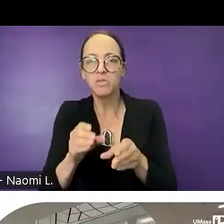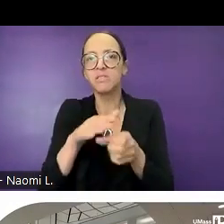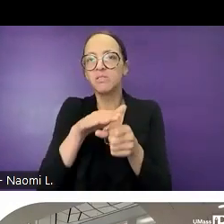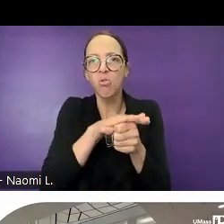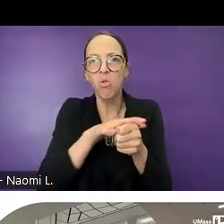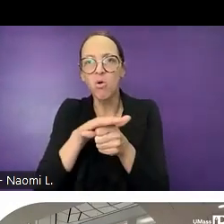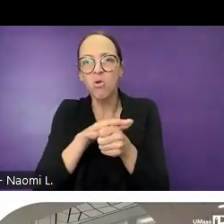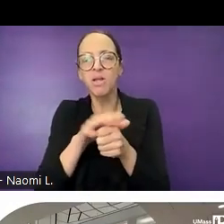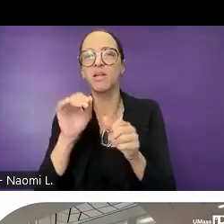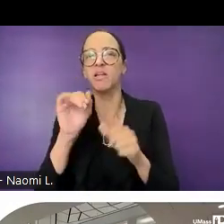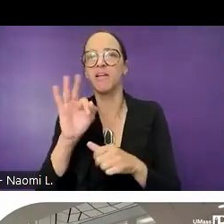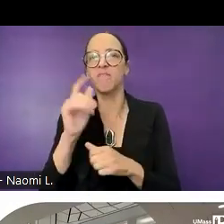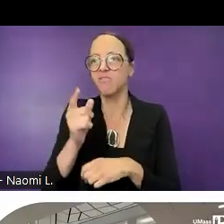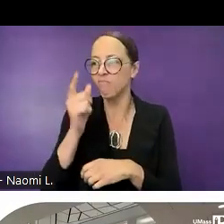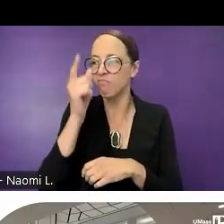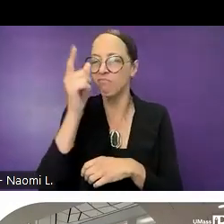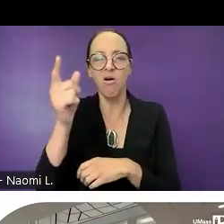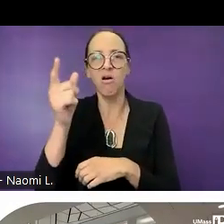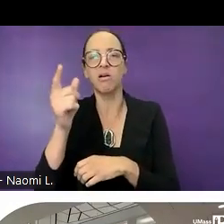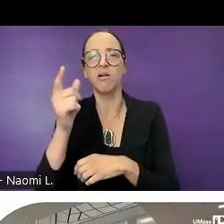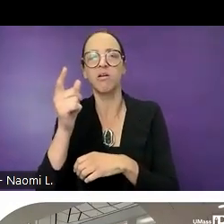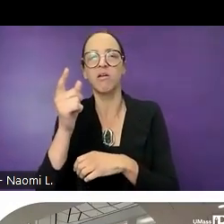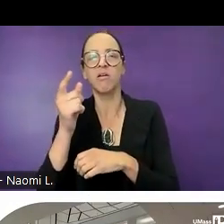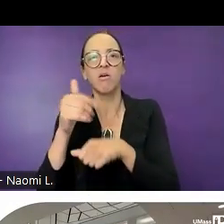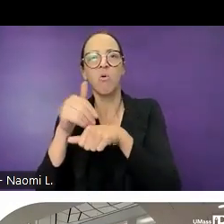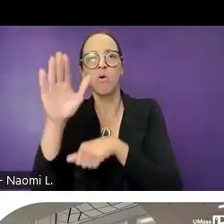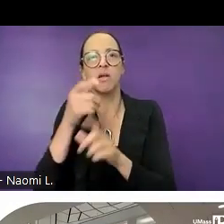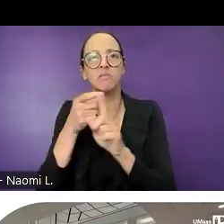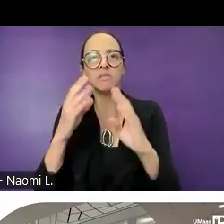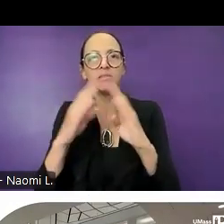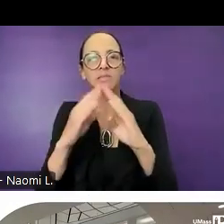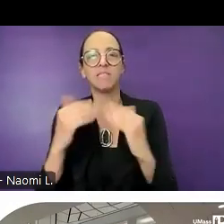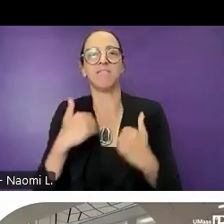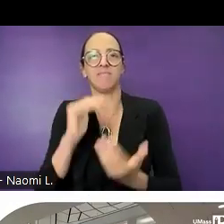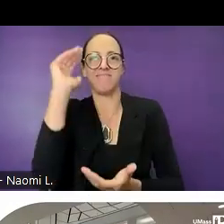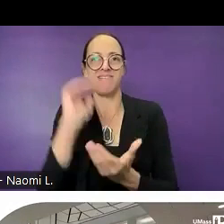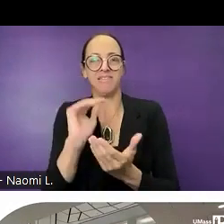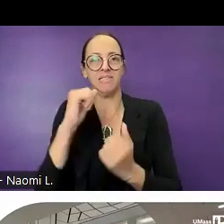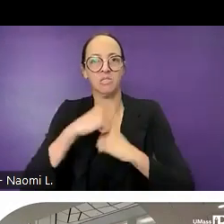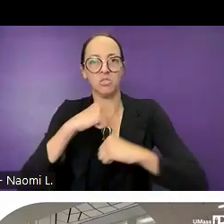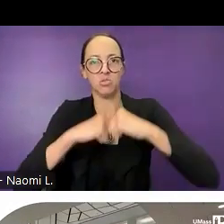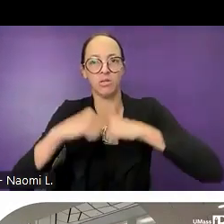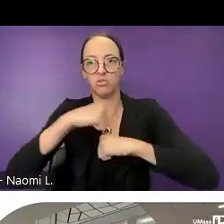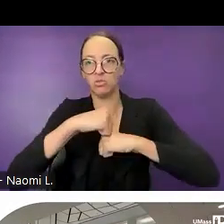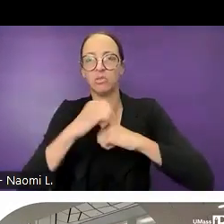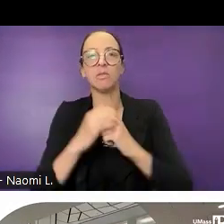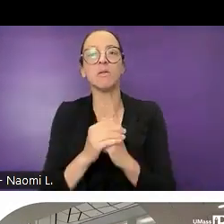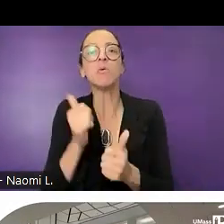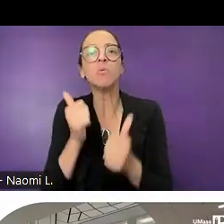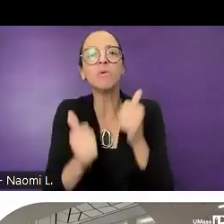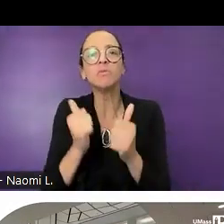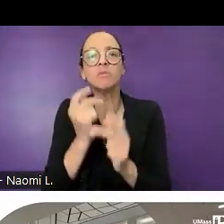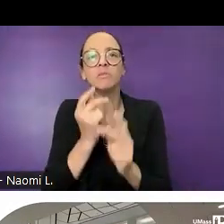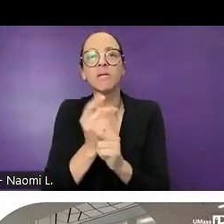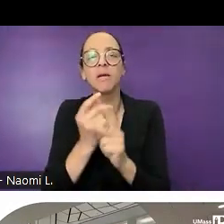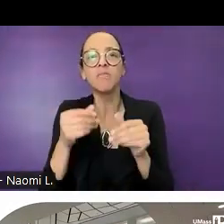service infrastructure, what type of marketplace oversight in home-based care delivery is available, and